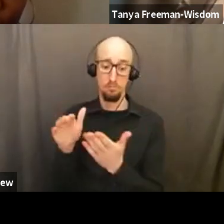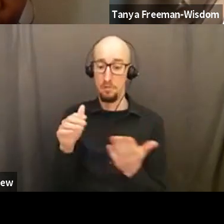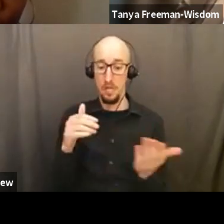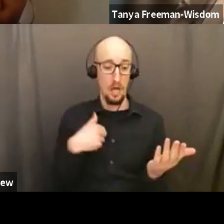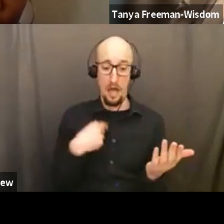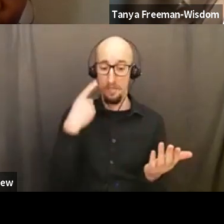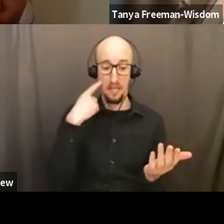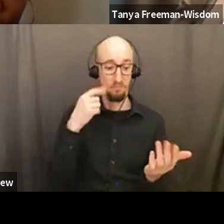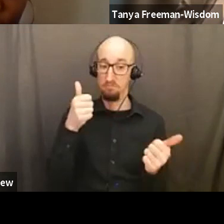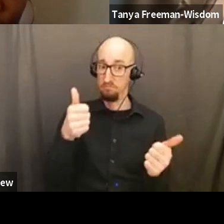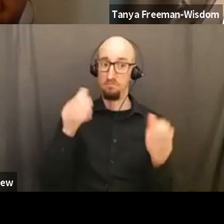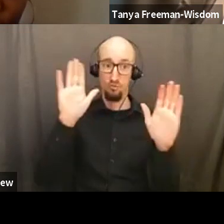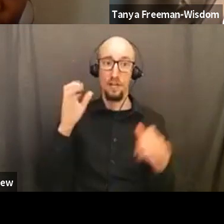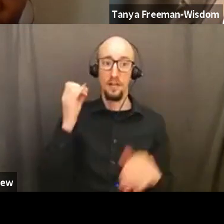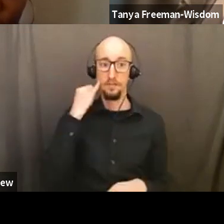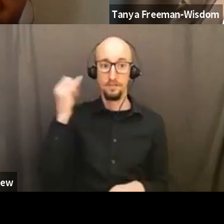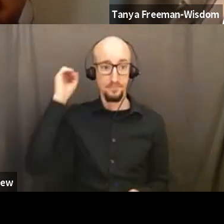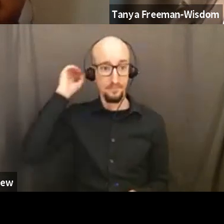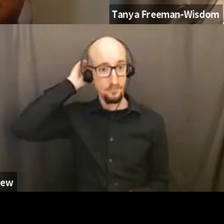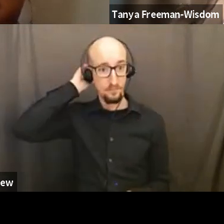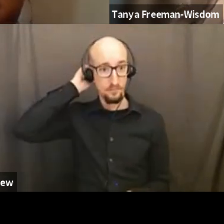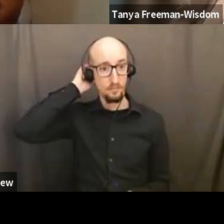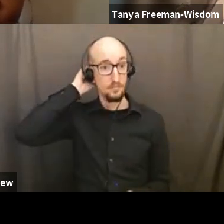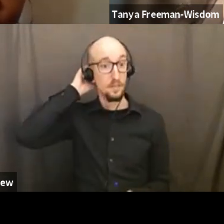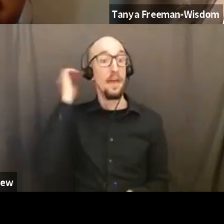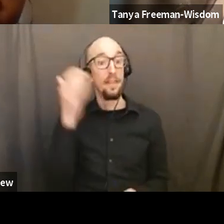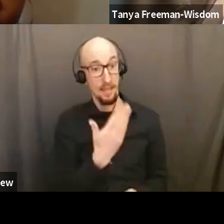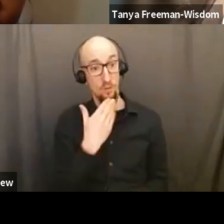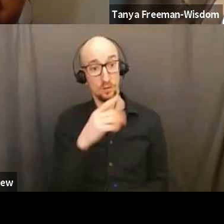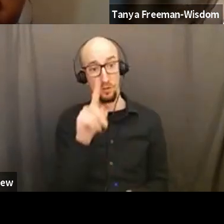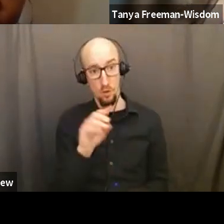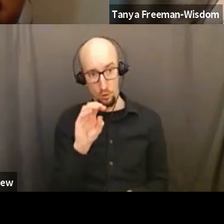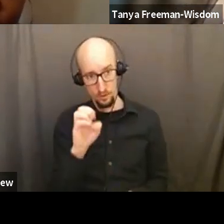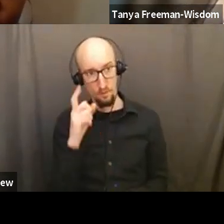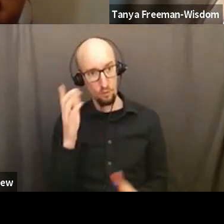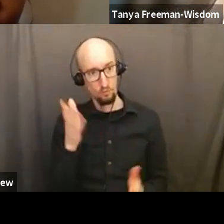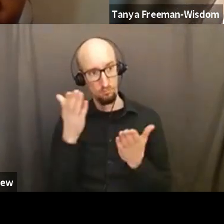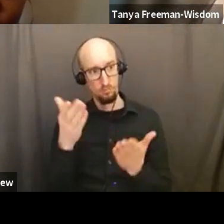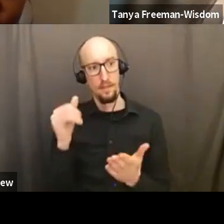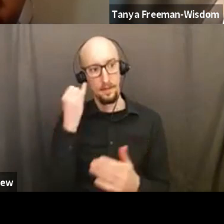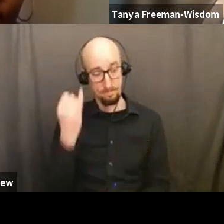I think, is a great idea. And thank you, Zoe, for bringing it up.